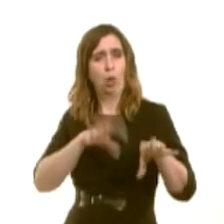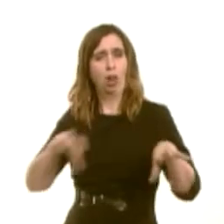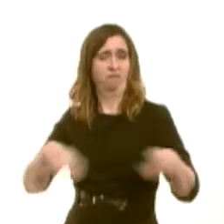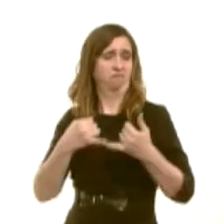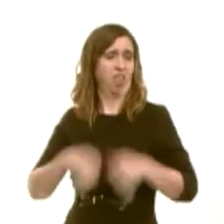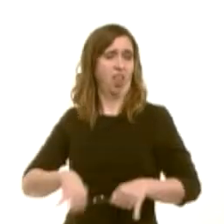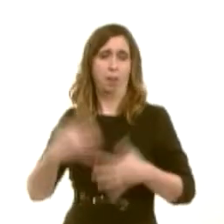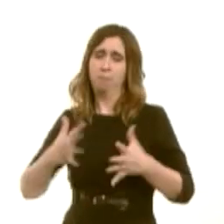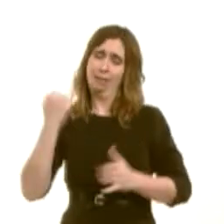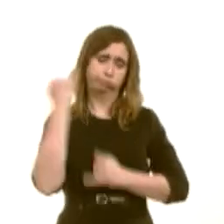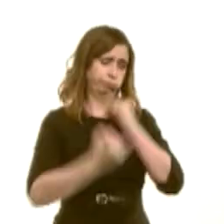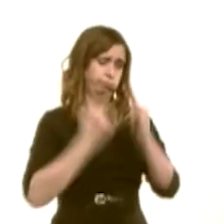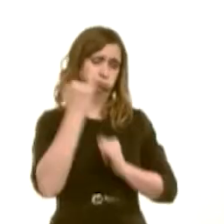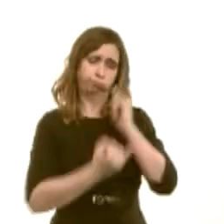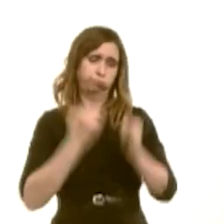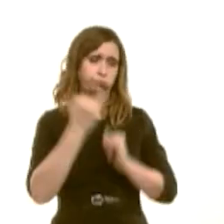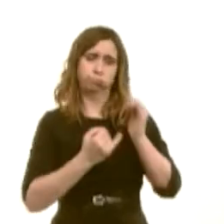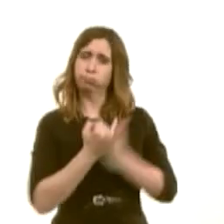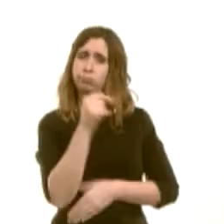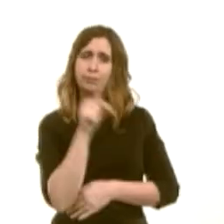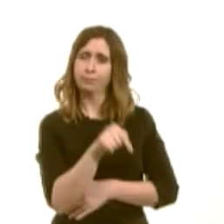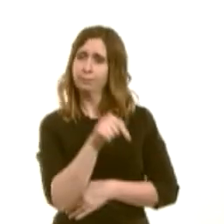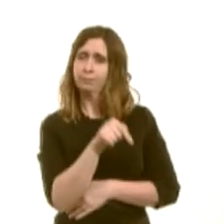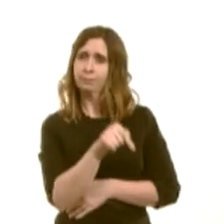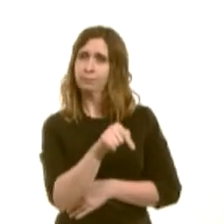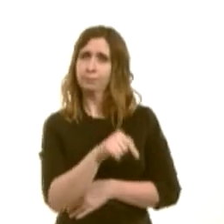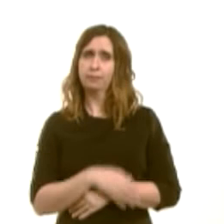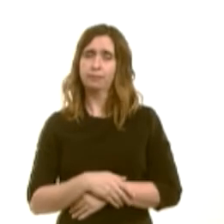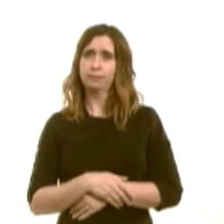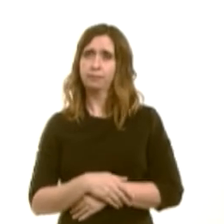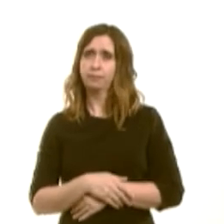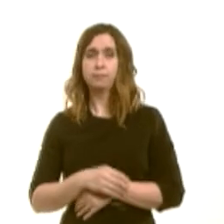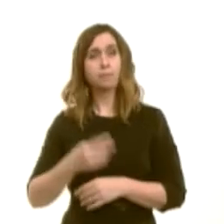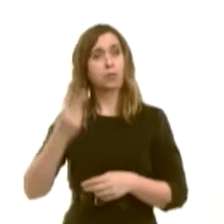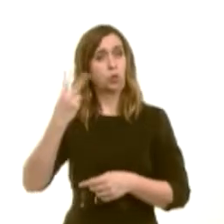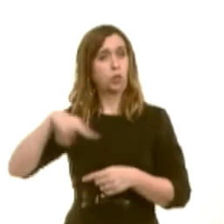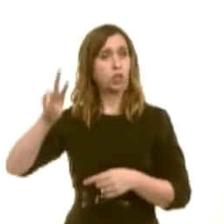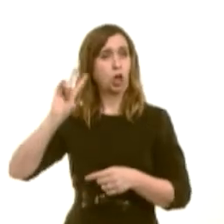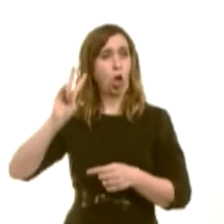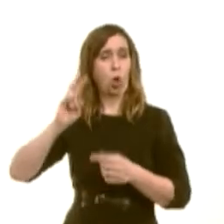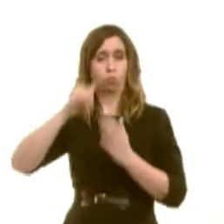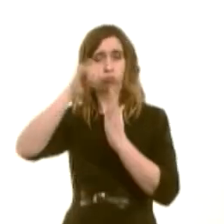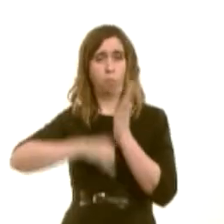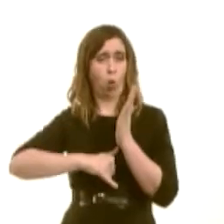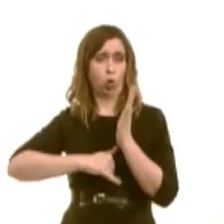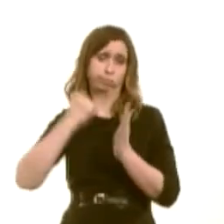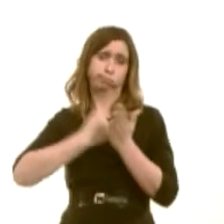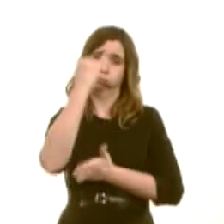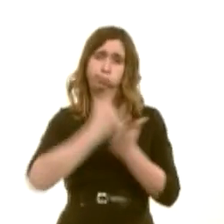harshly criticised, and there has been no movement following 2 years since publication of that critical report. In terms of these centres and the